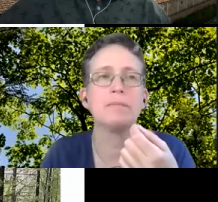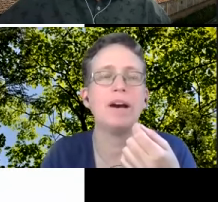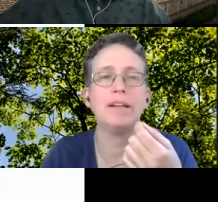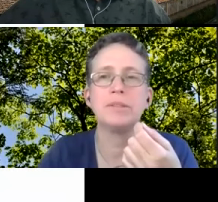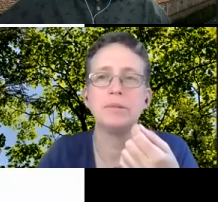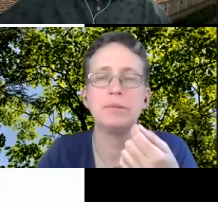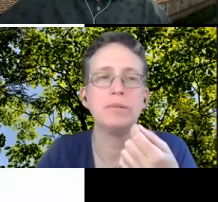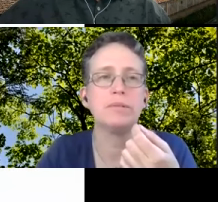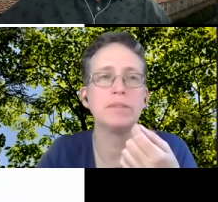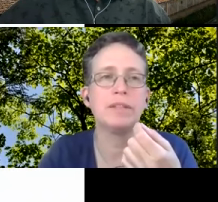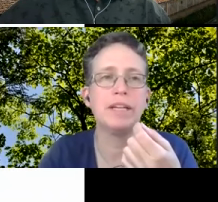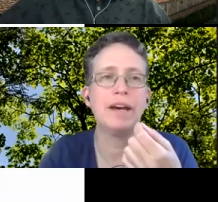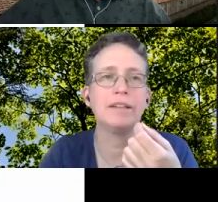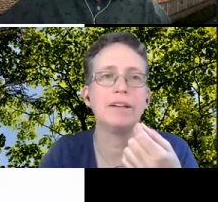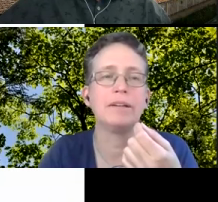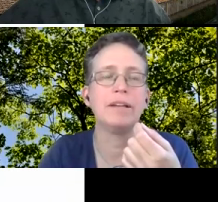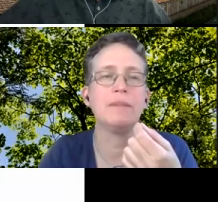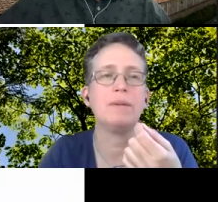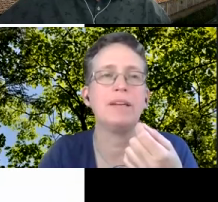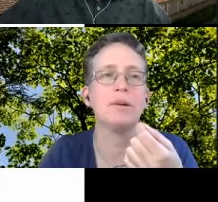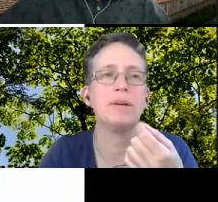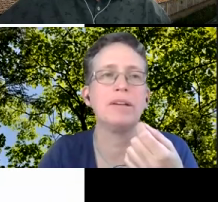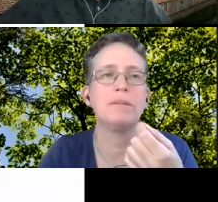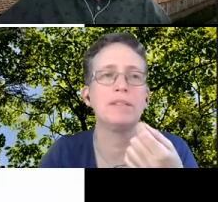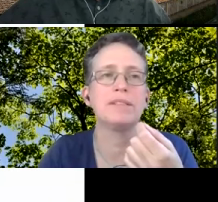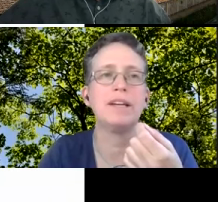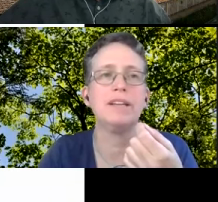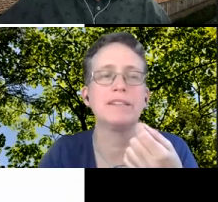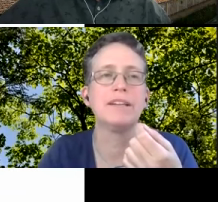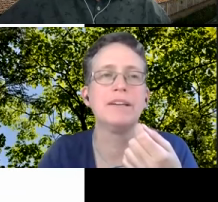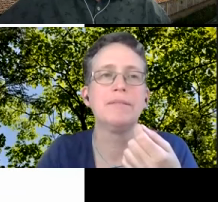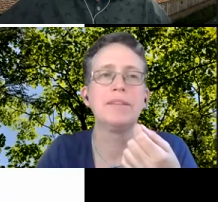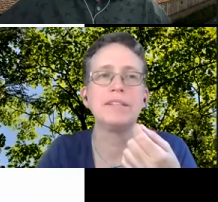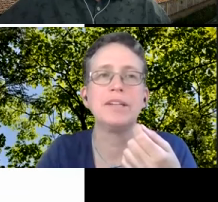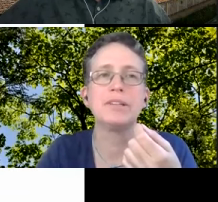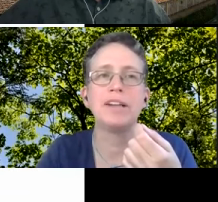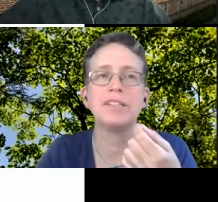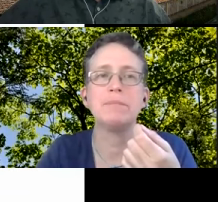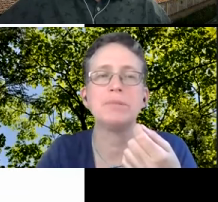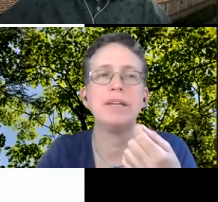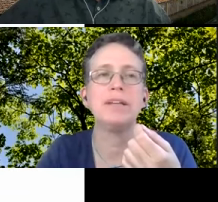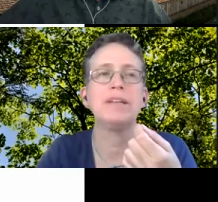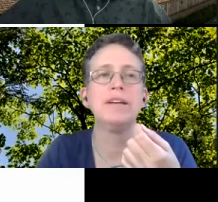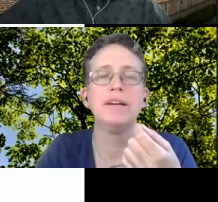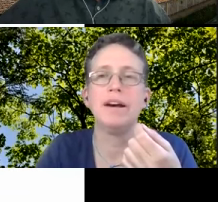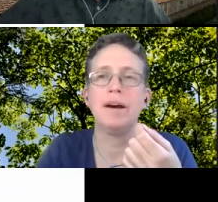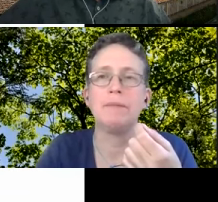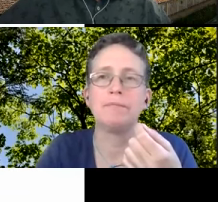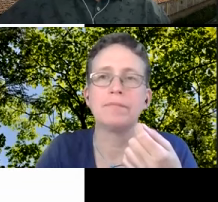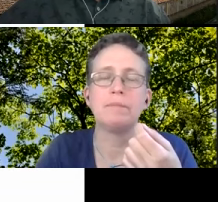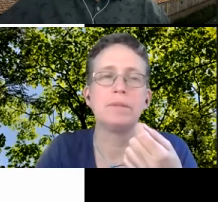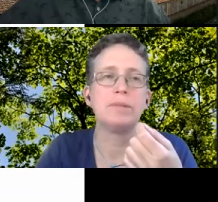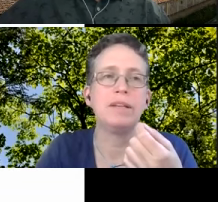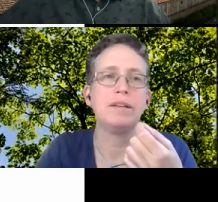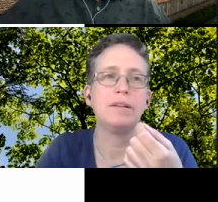some colleagues so Lynn Adler and Becky Irwin, who've been studying this interaction between